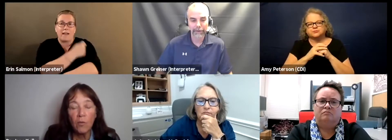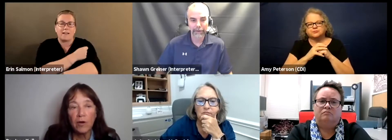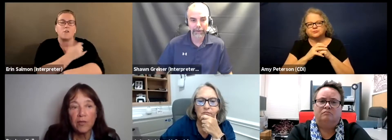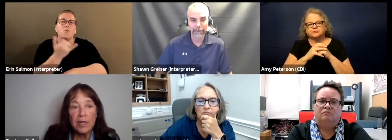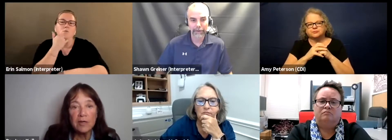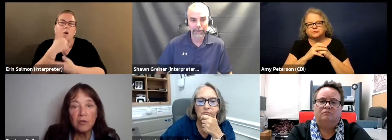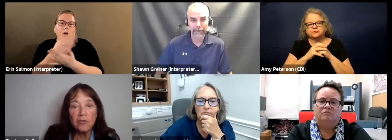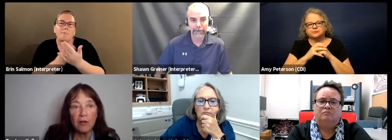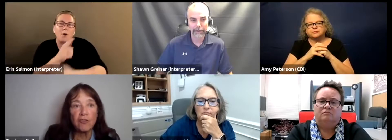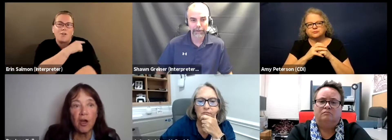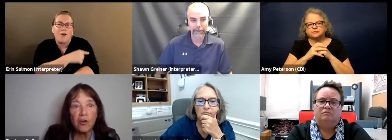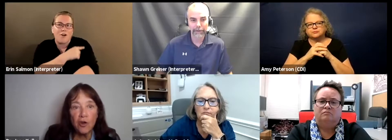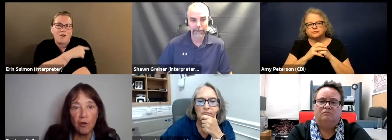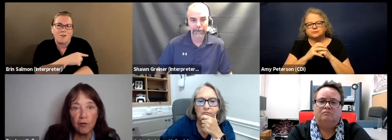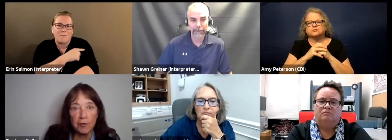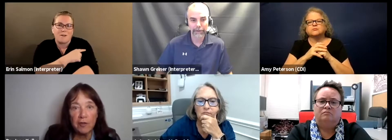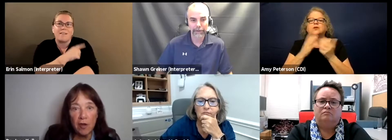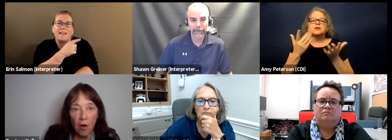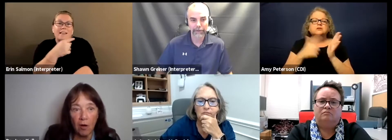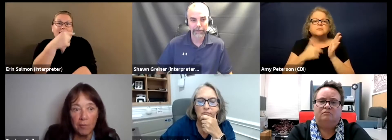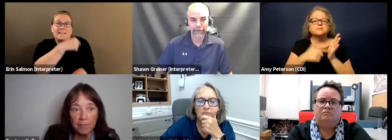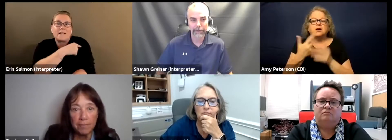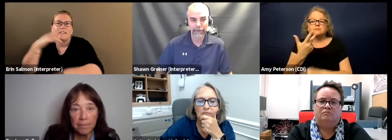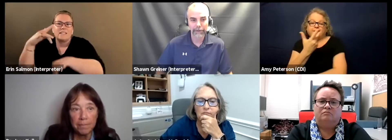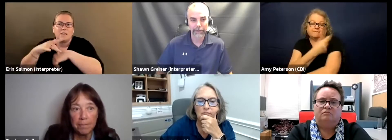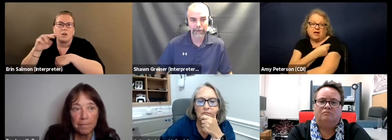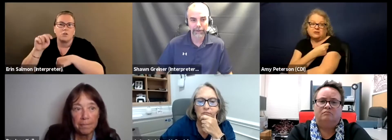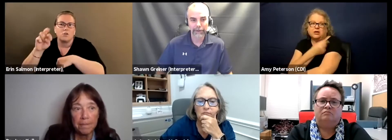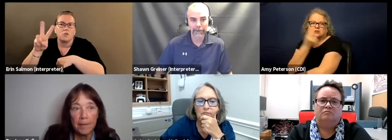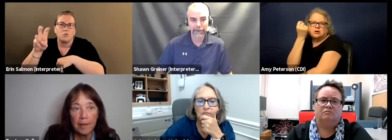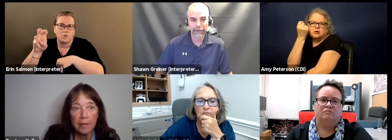arm where the needle touched a nerve in the arm.